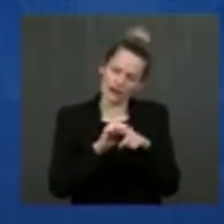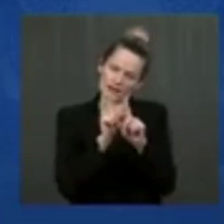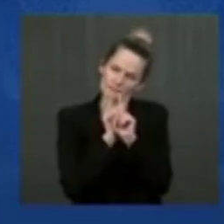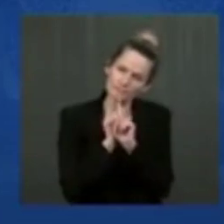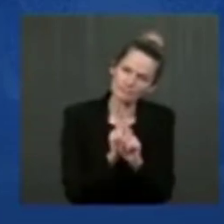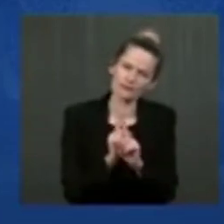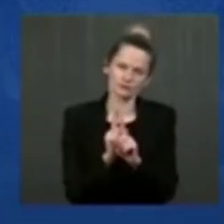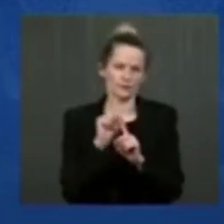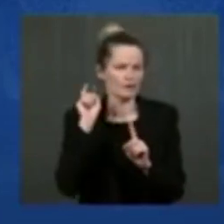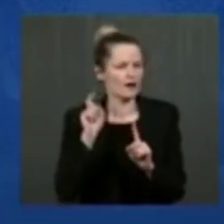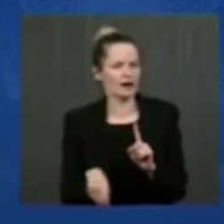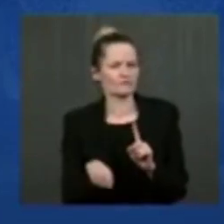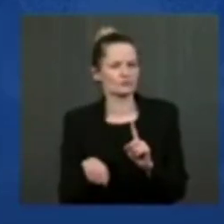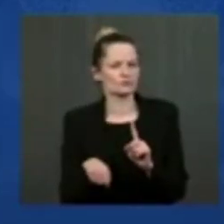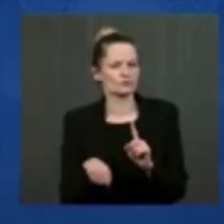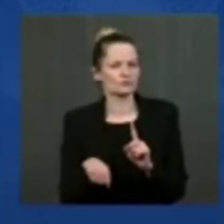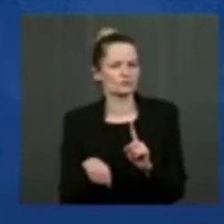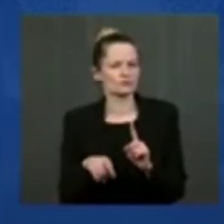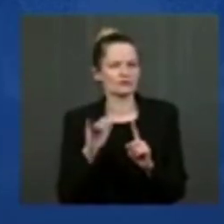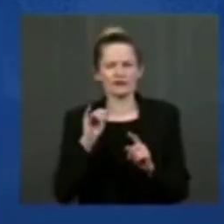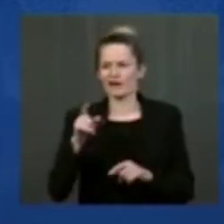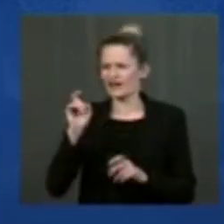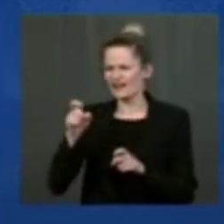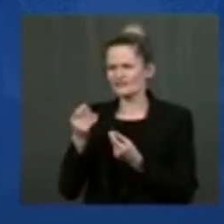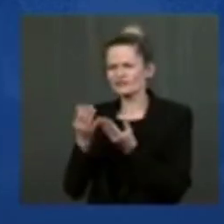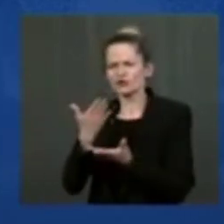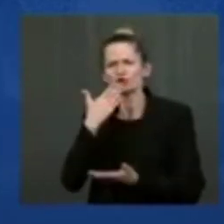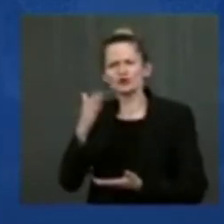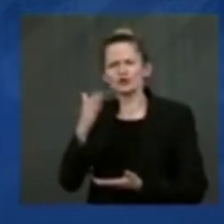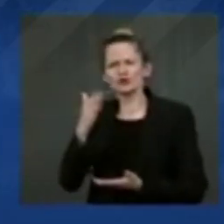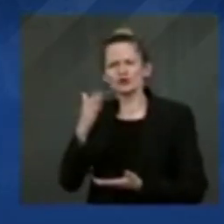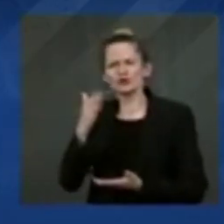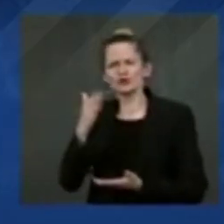cut for daycare and health care. And provide a